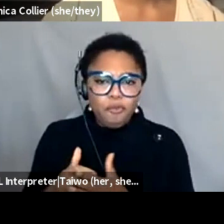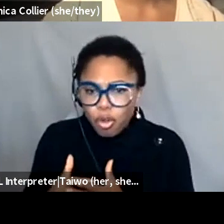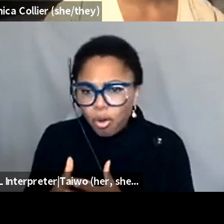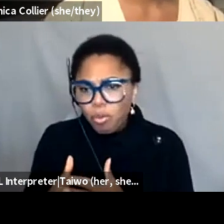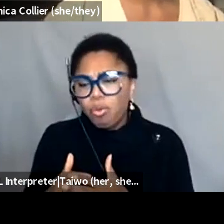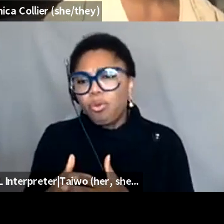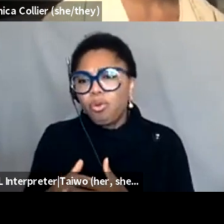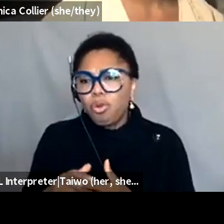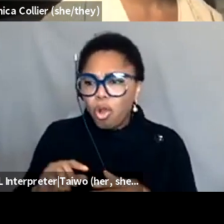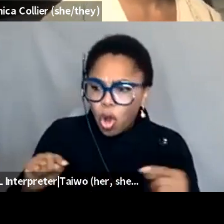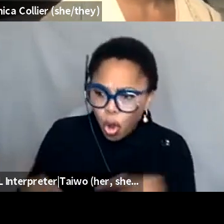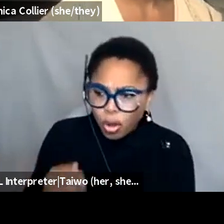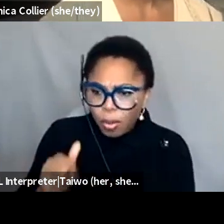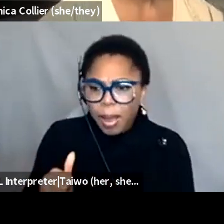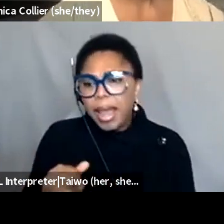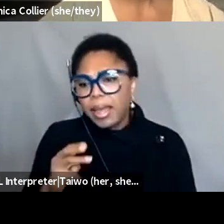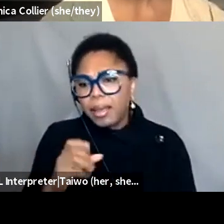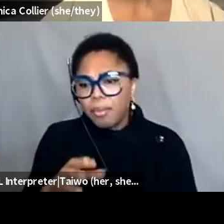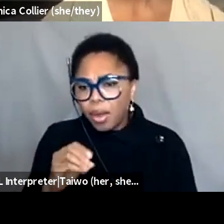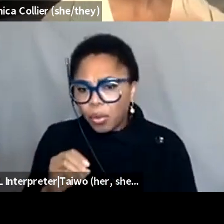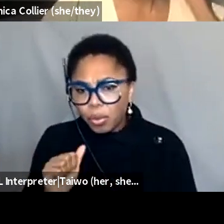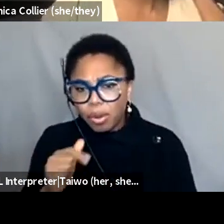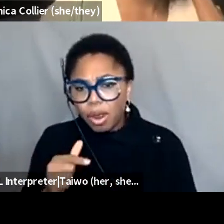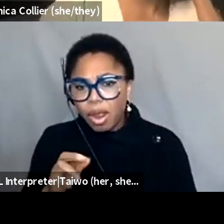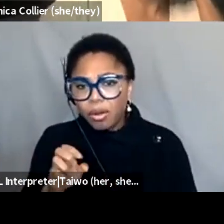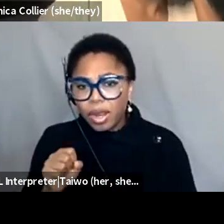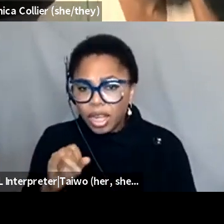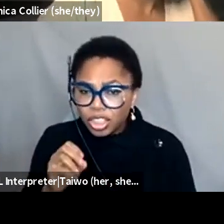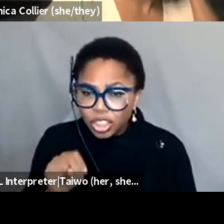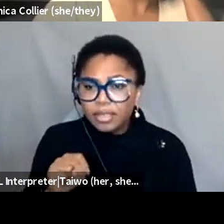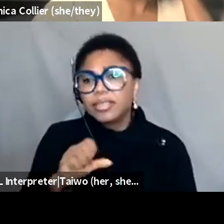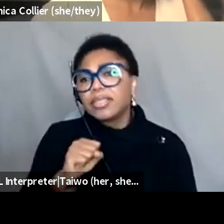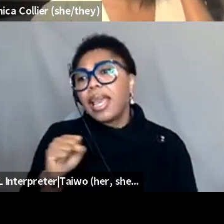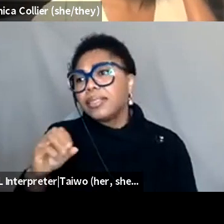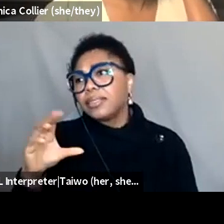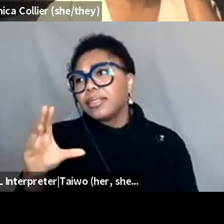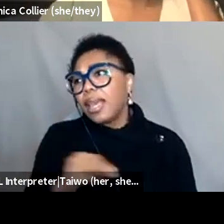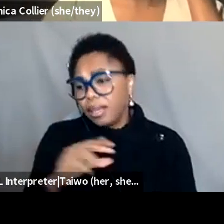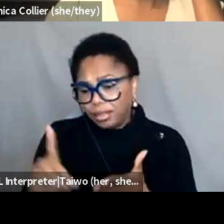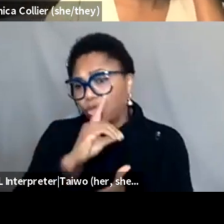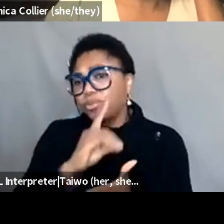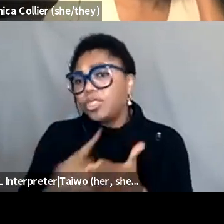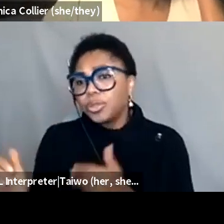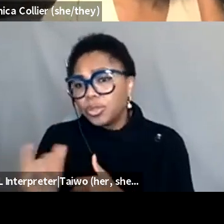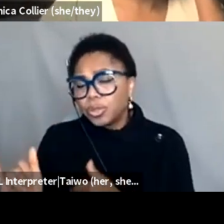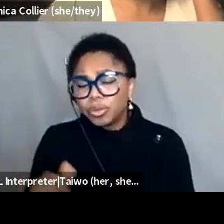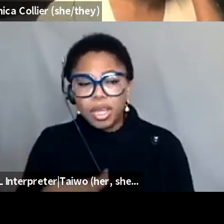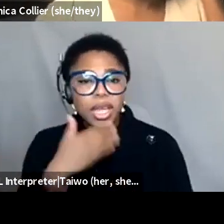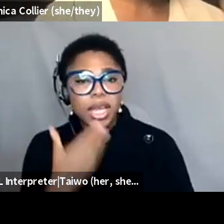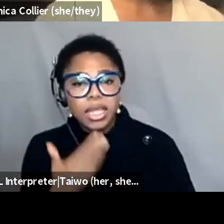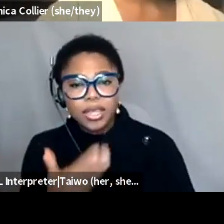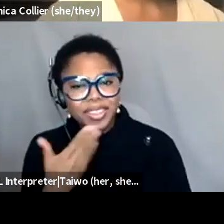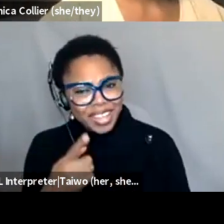being hurt by these microaggressions and discrimination. Great, thank you. Yeah. Thanks, and thanks for